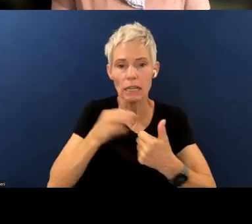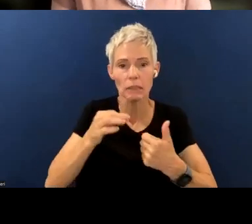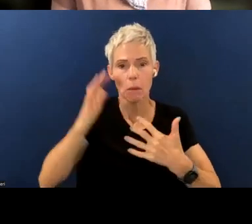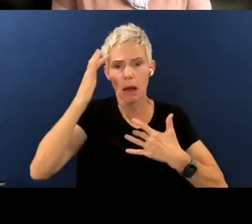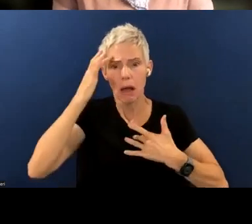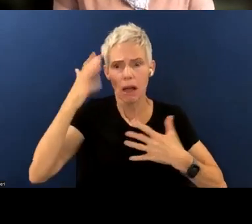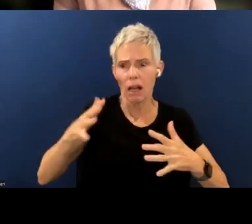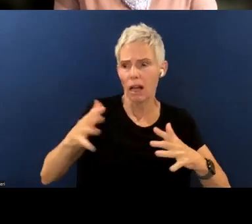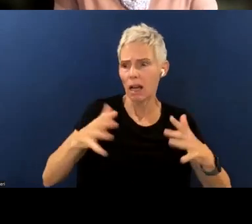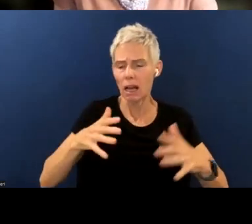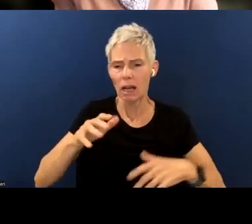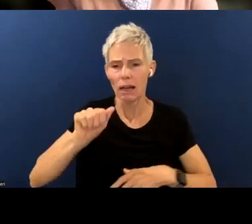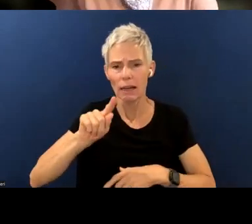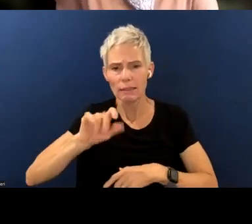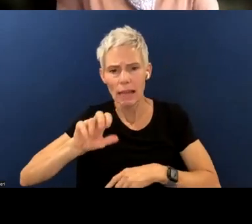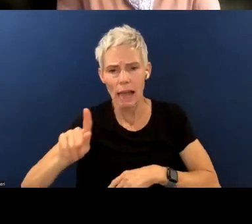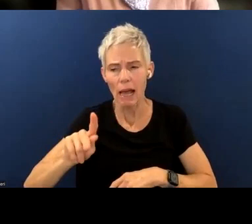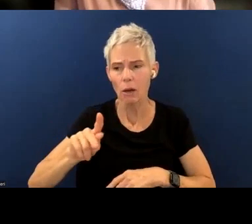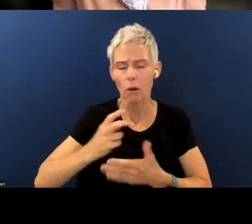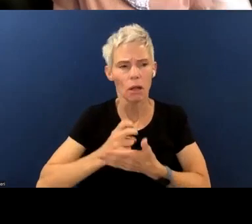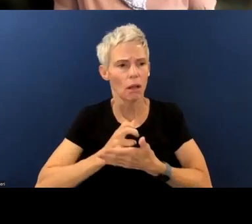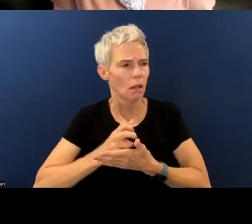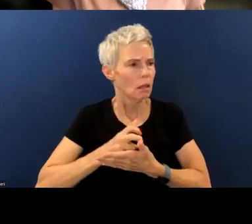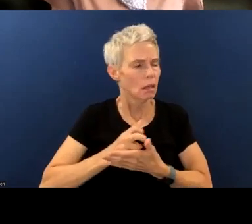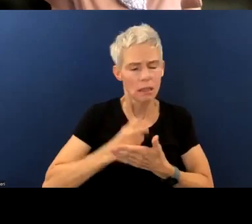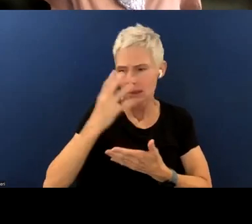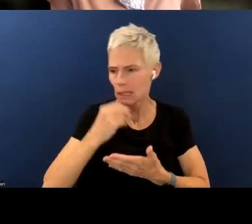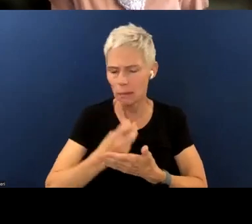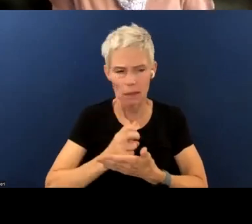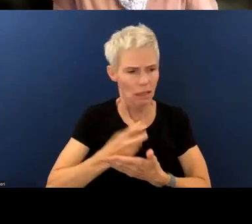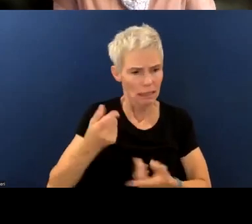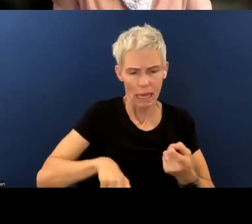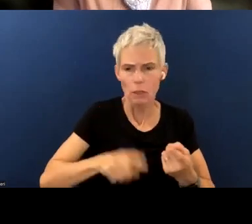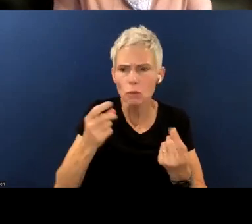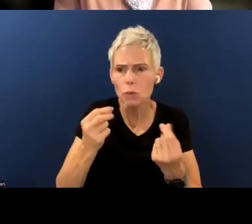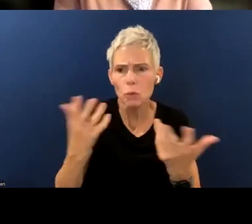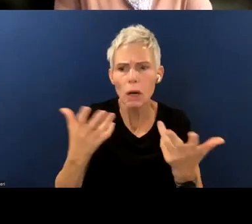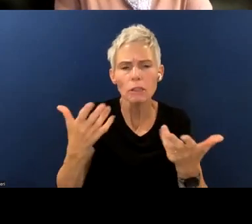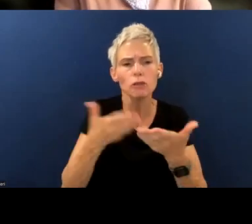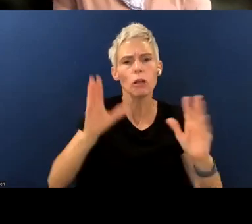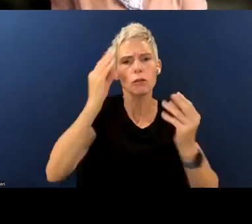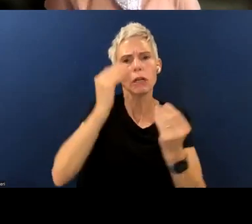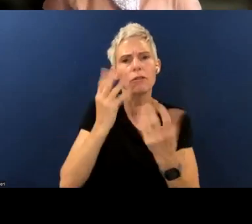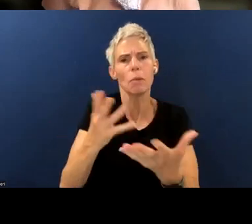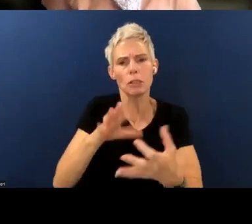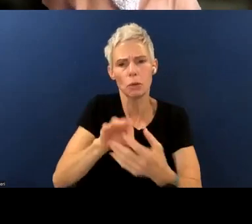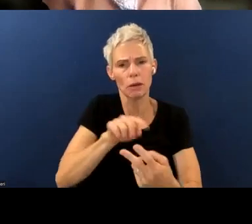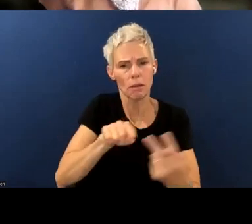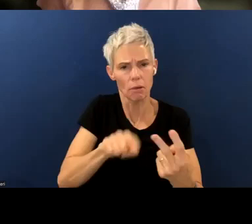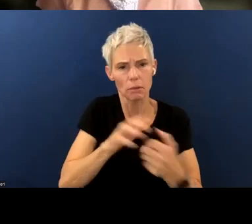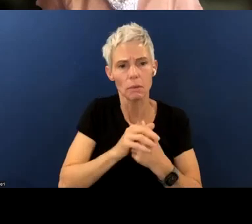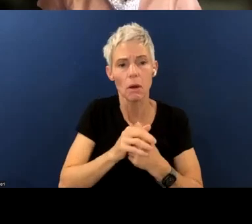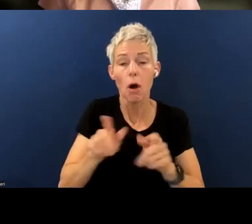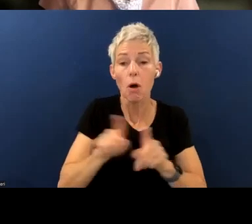or issues sleeping, what do you do? What is some general information about that?